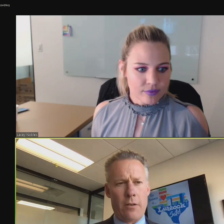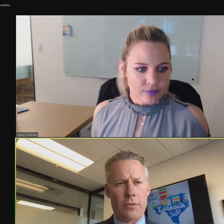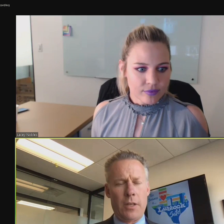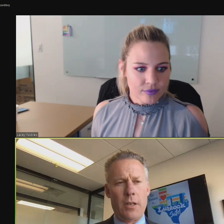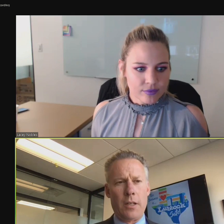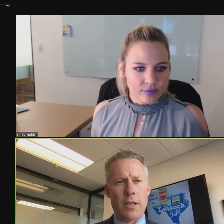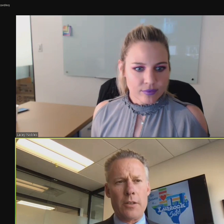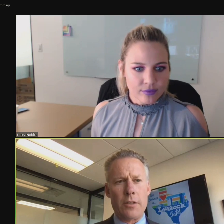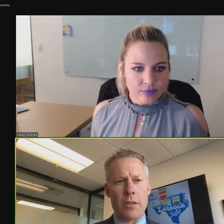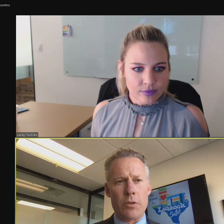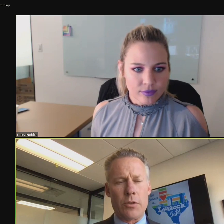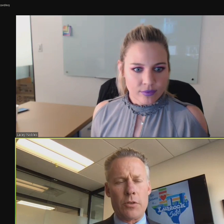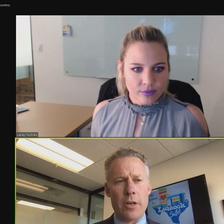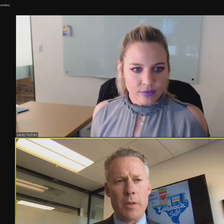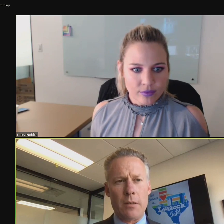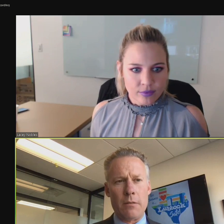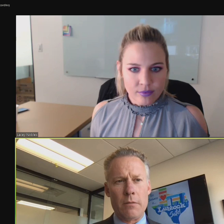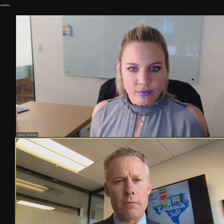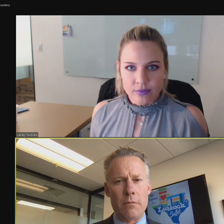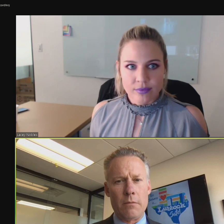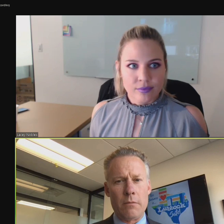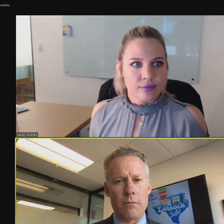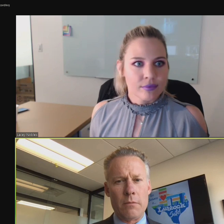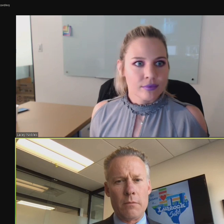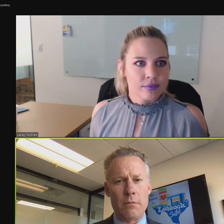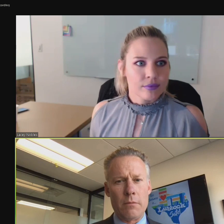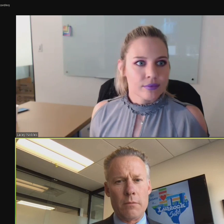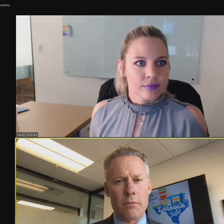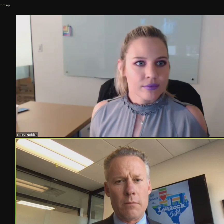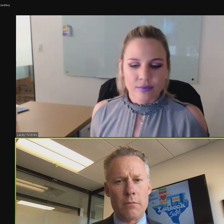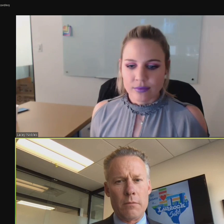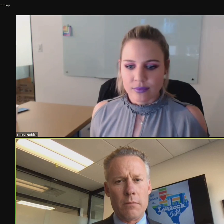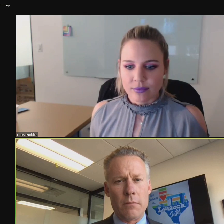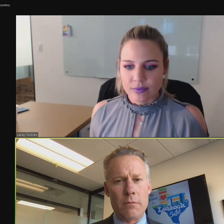I don't see an indication that we're streaming.